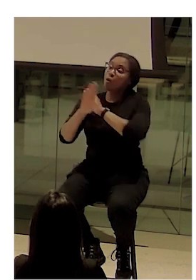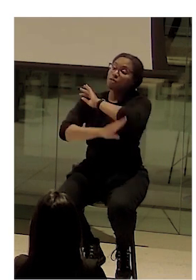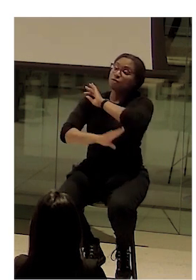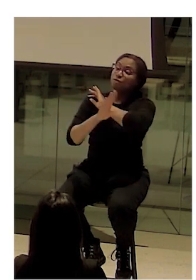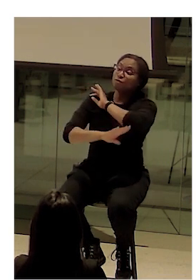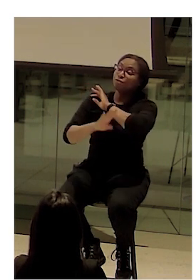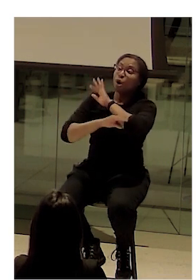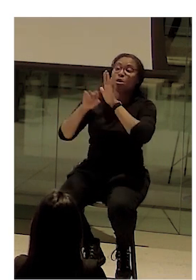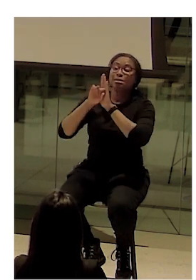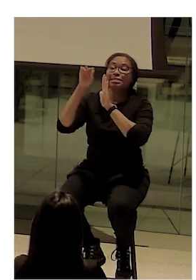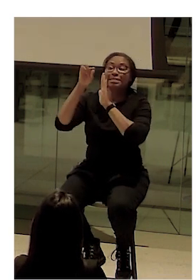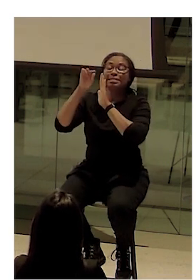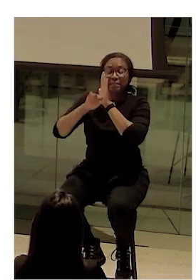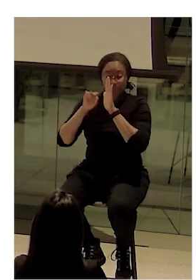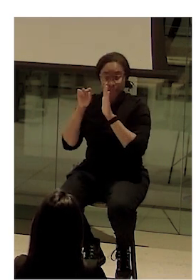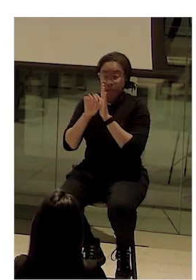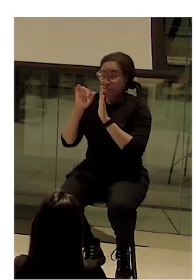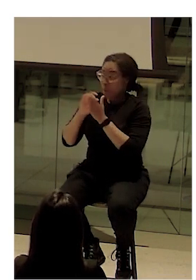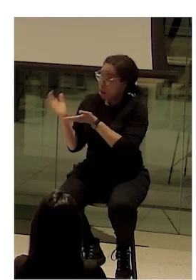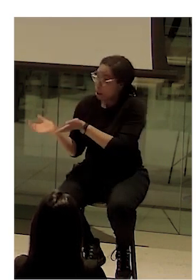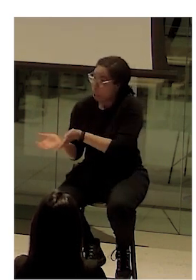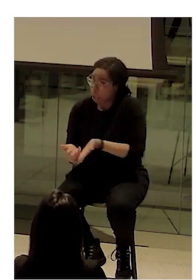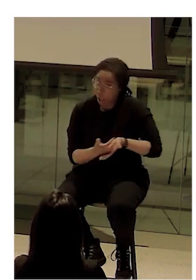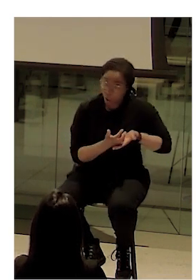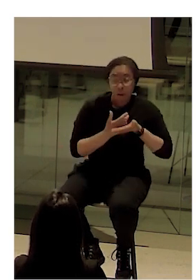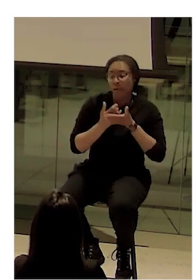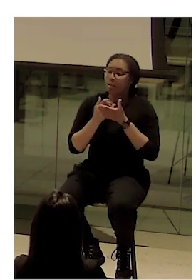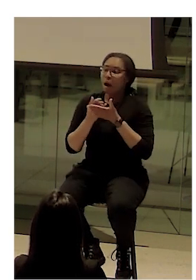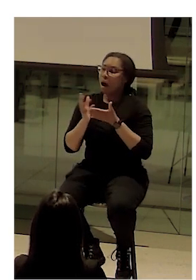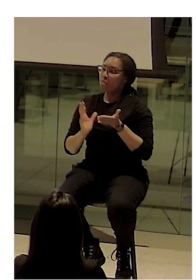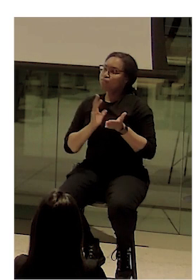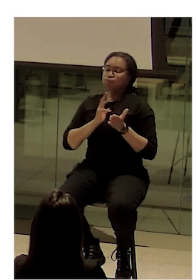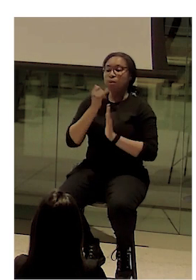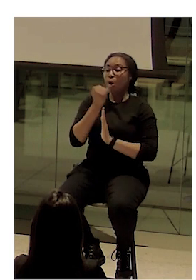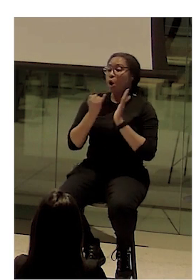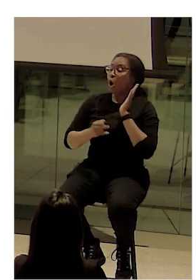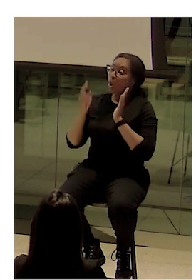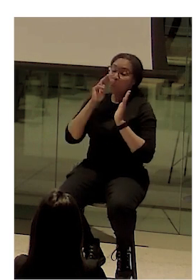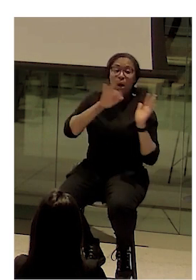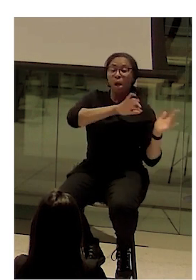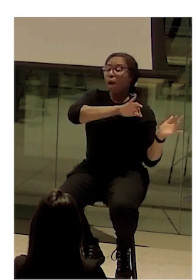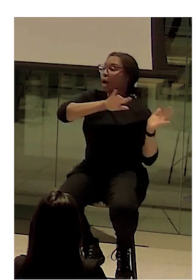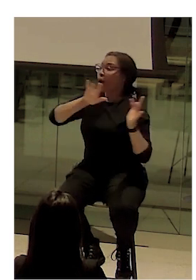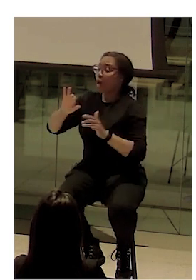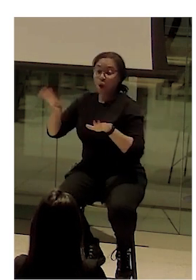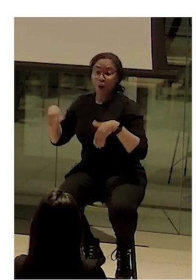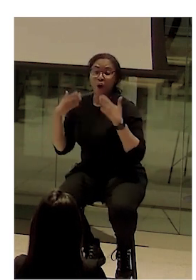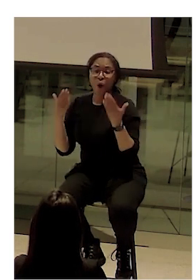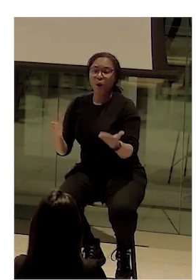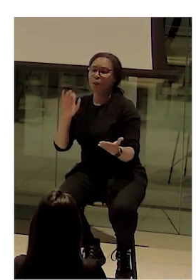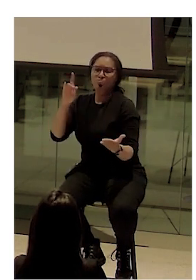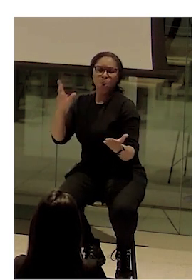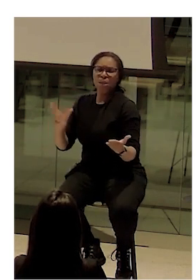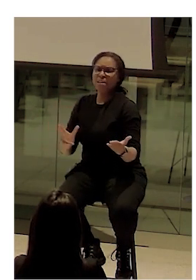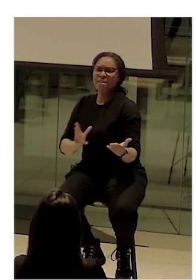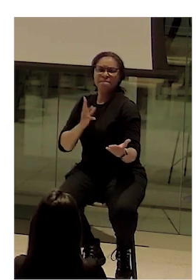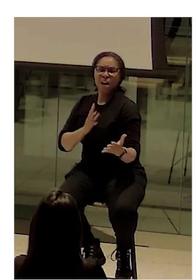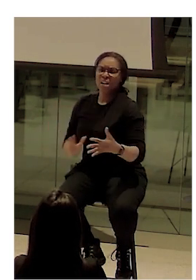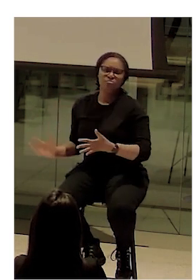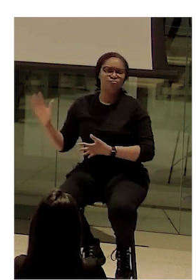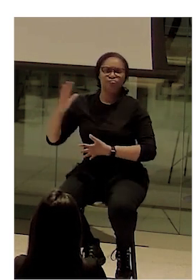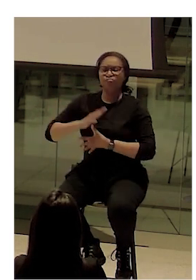viewing season. Collectors of fine art will flock to see the latest Kara Walker offerings, and what is she offering but the finest selection of artworks